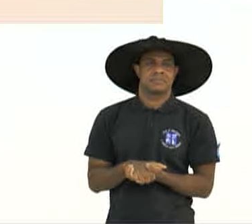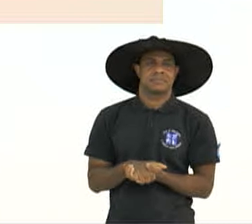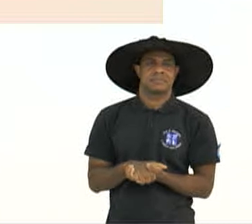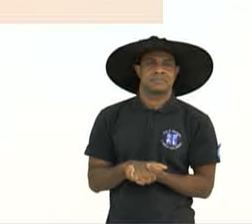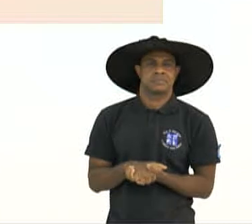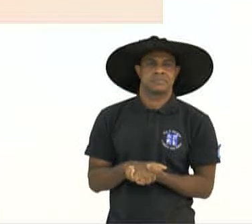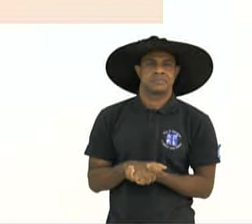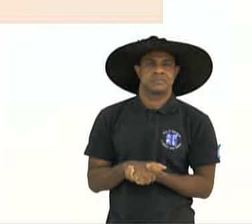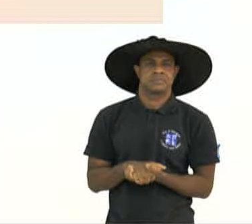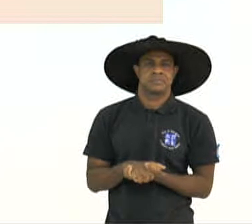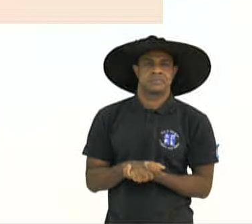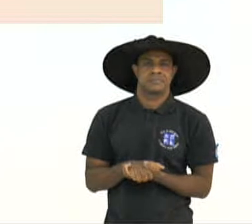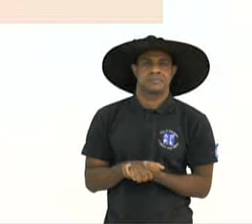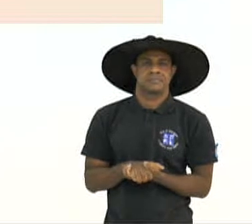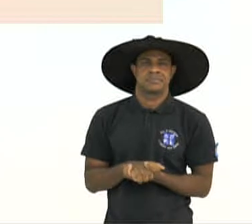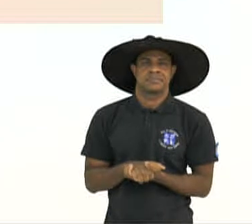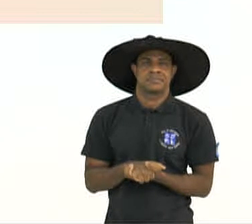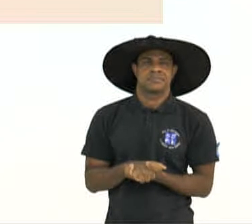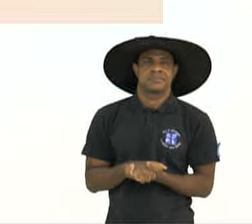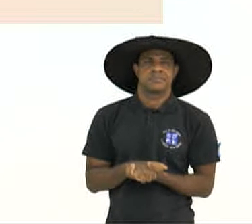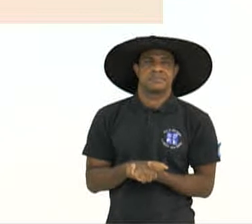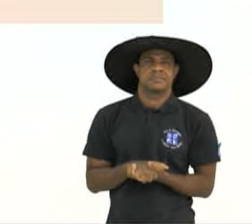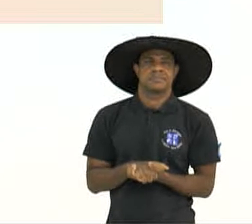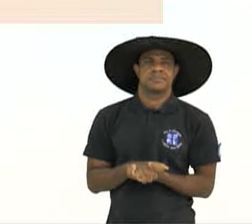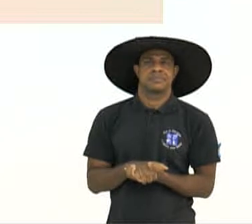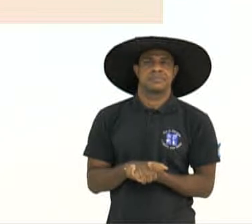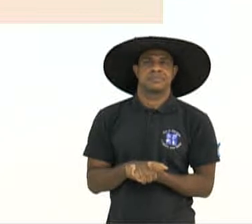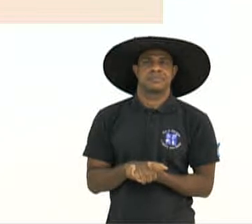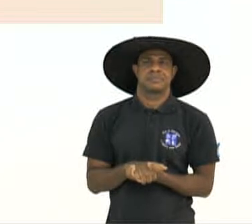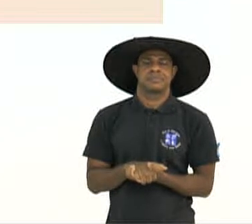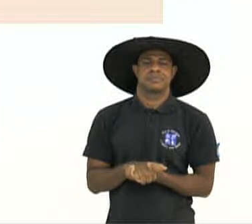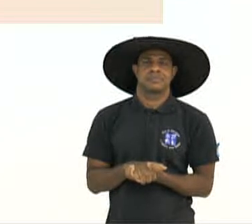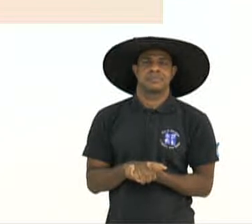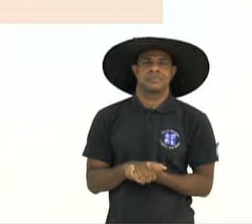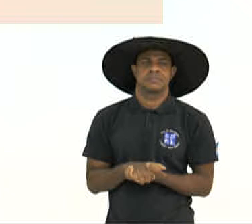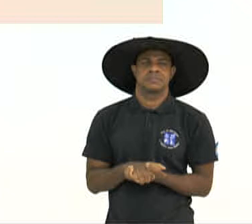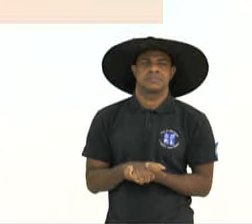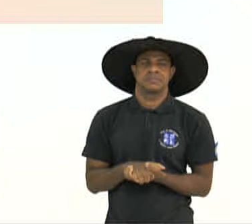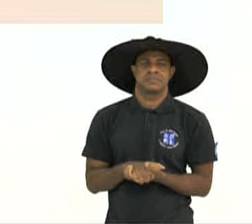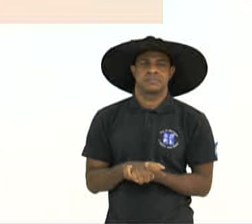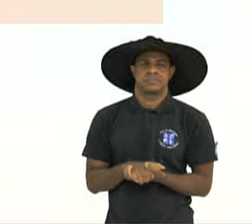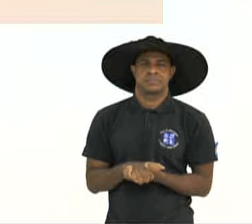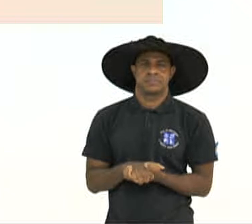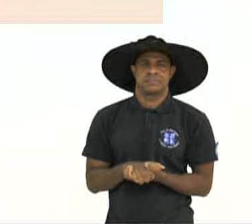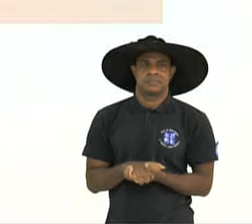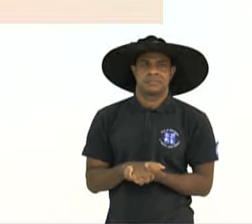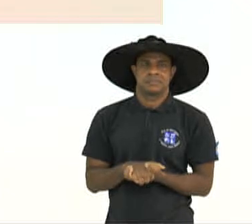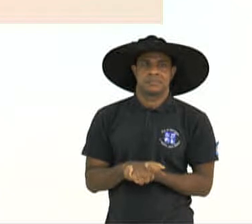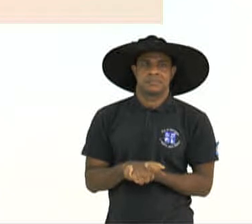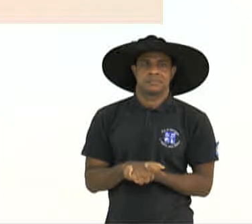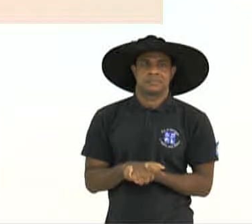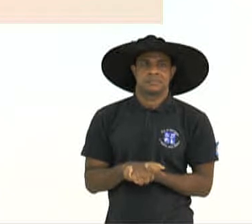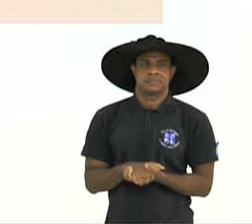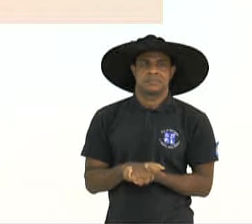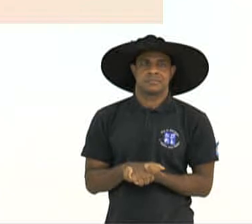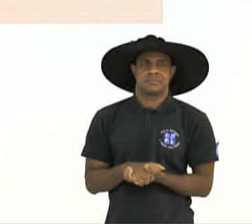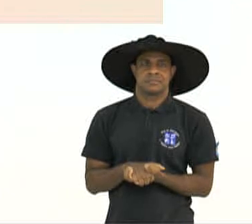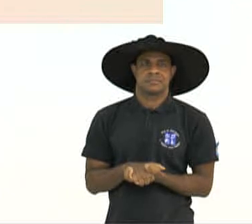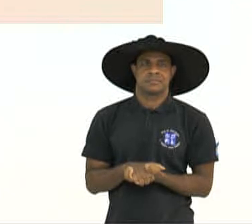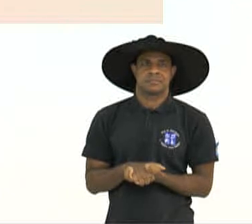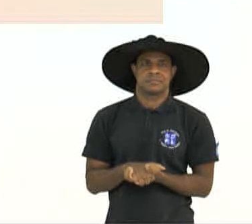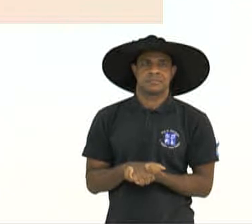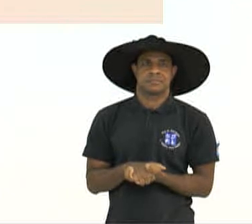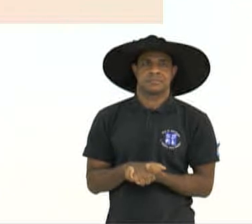lived 2,000 years ago, mostly in the area that now is Ireland, United Kingdom, and northern of